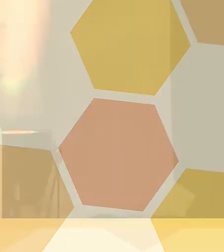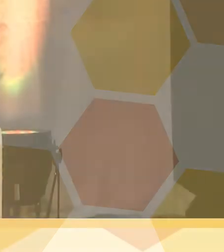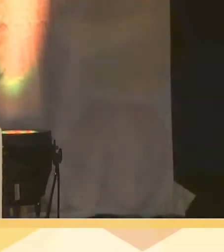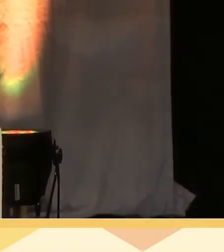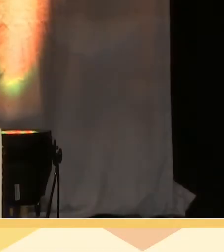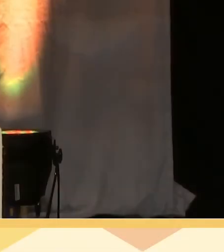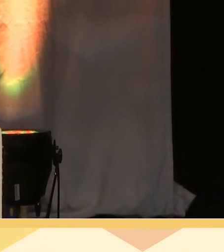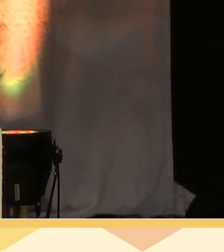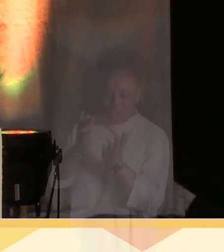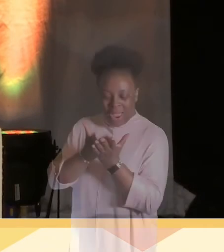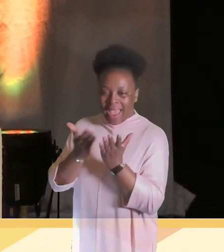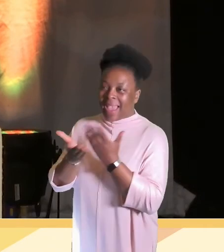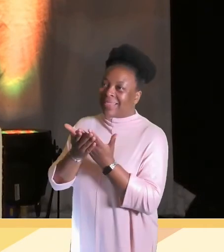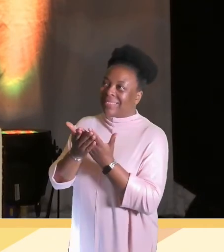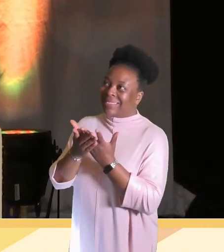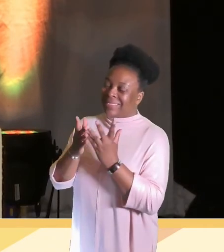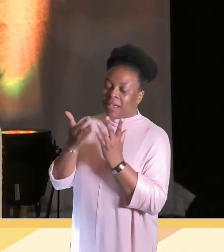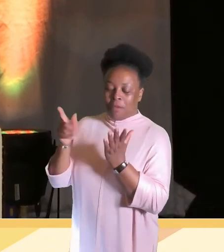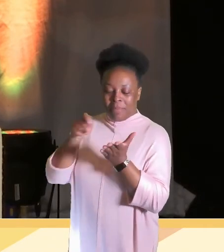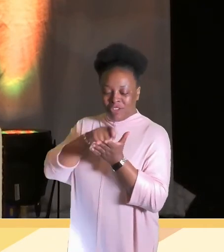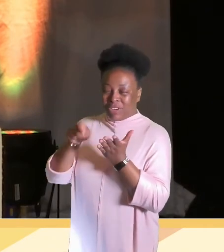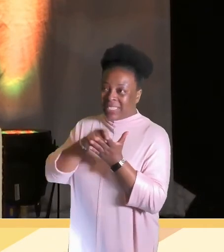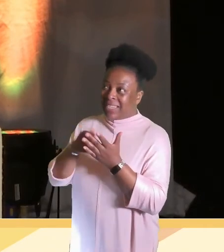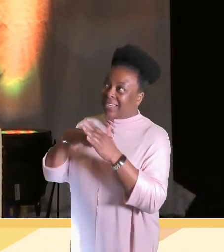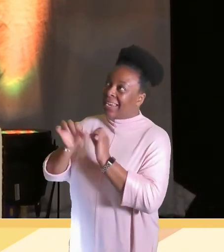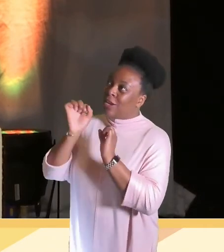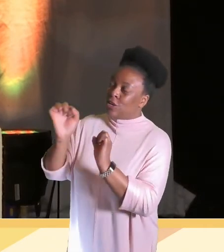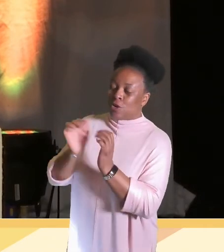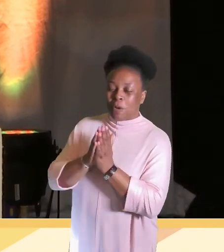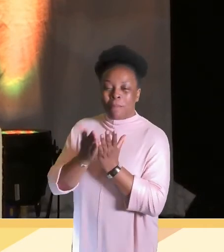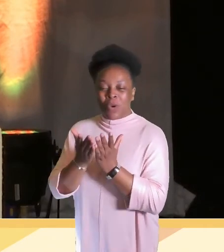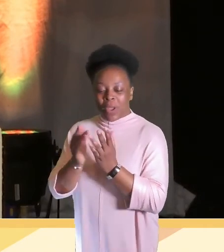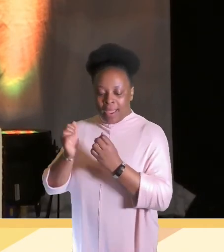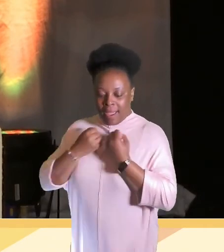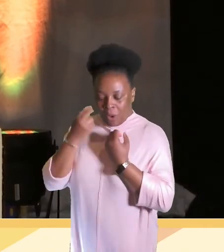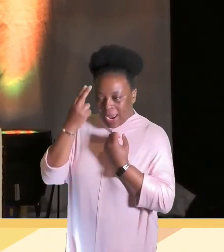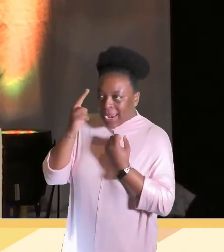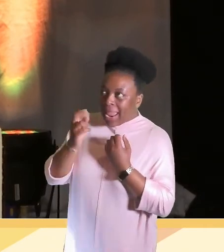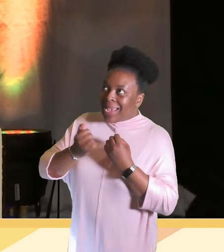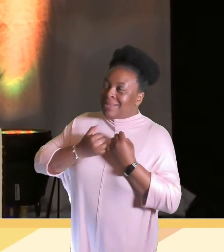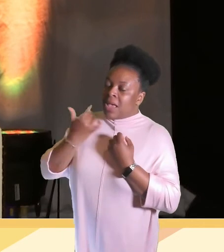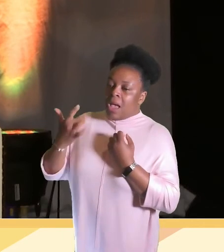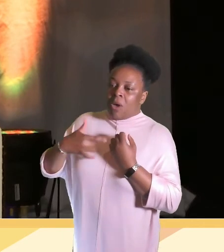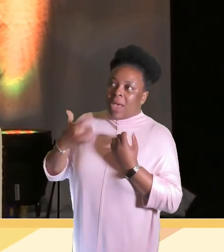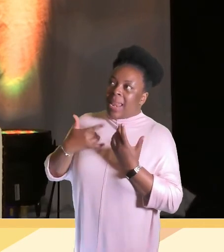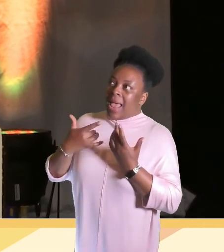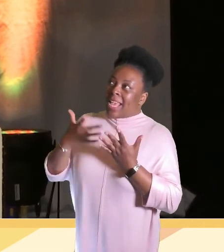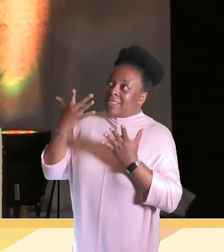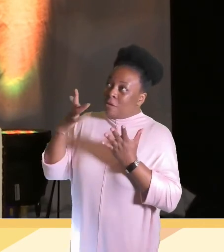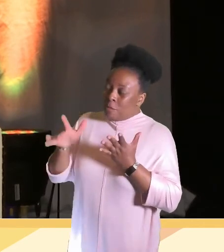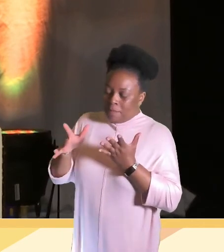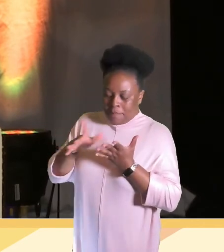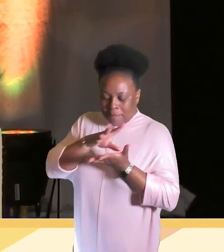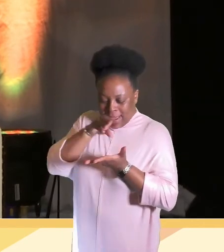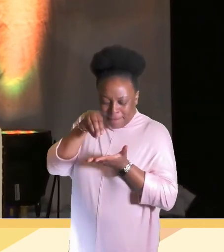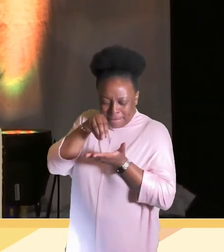handcrafted in your book. Our names, our lives, engraved in